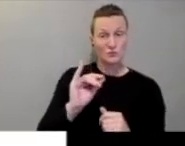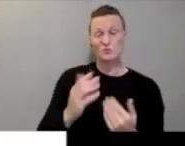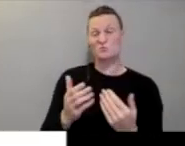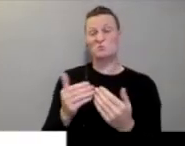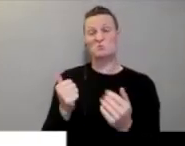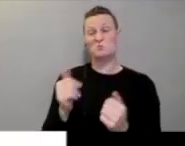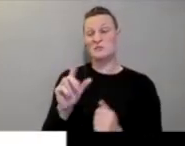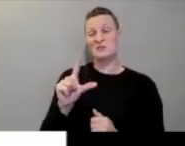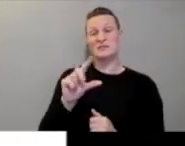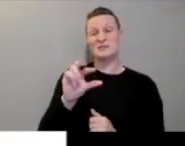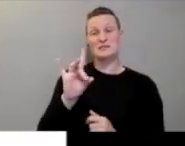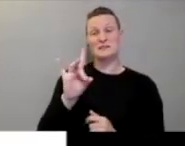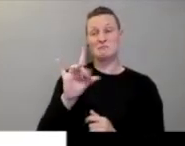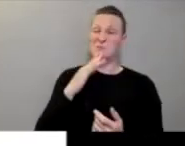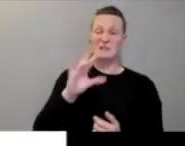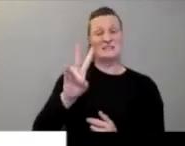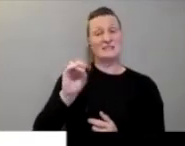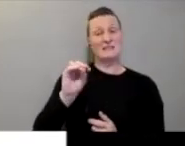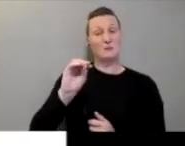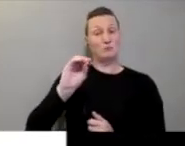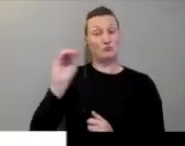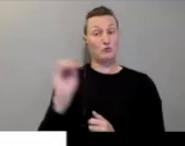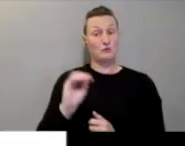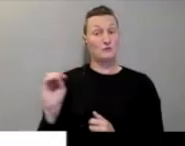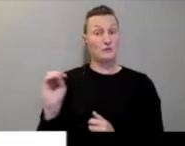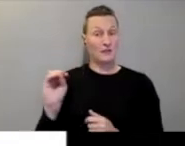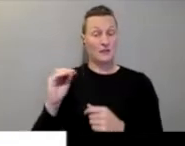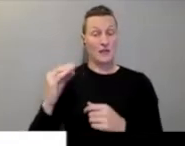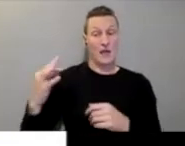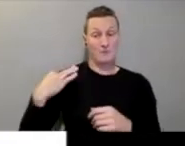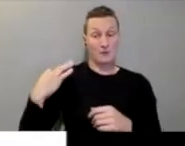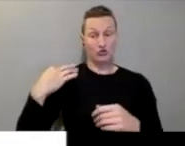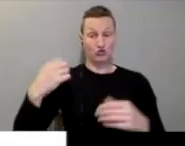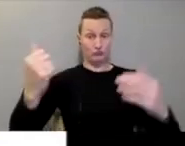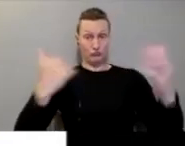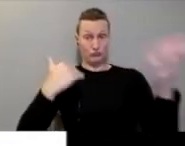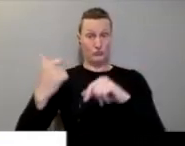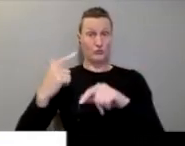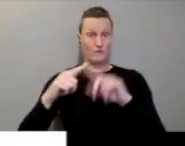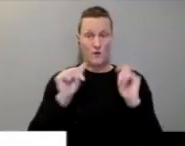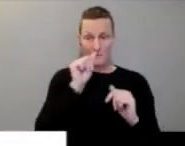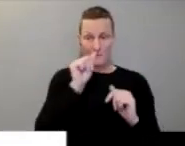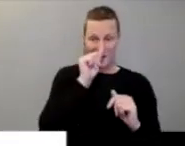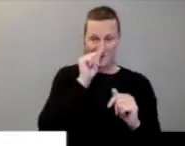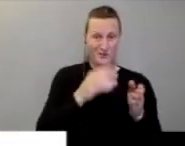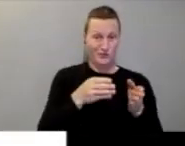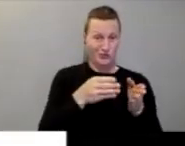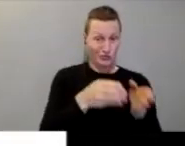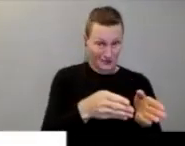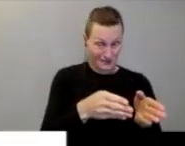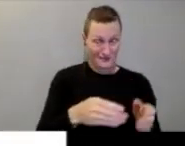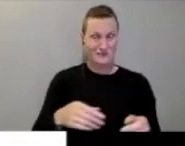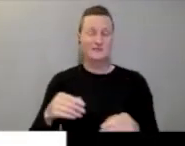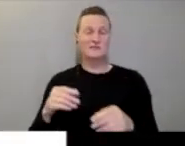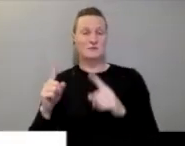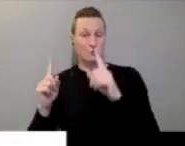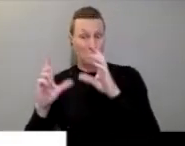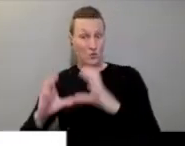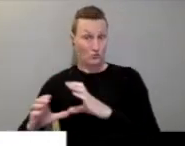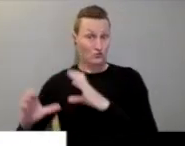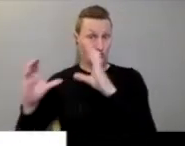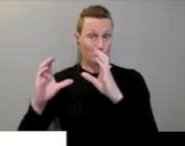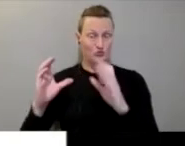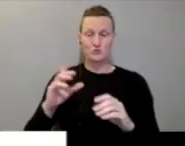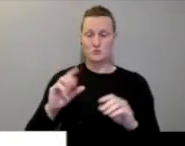in both the Animating Streets and Independent Project streams last year came without confirmed locations, and